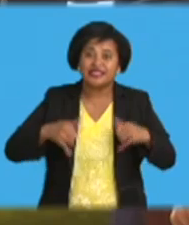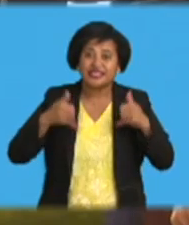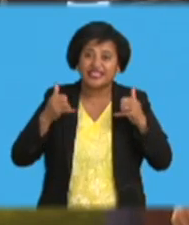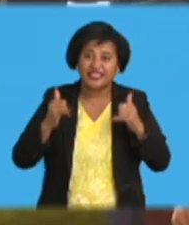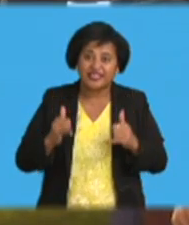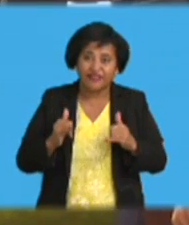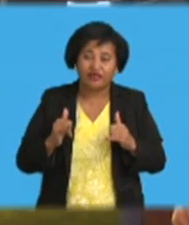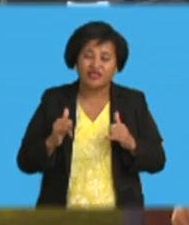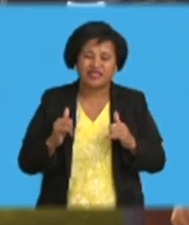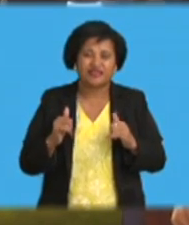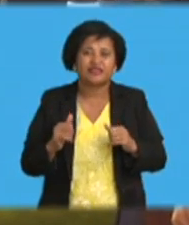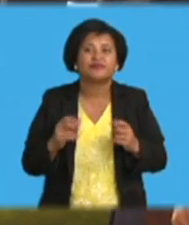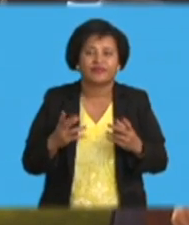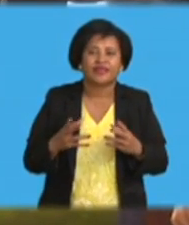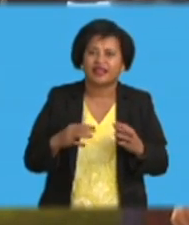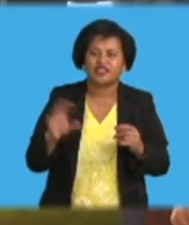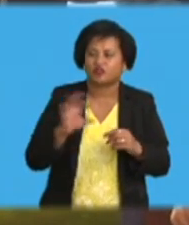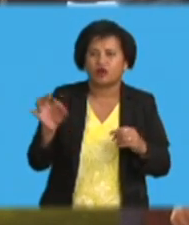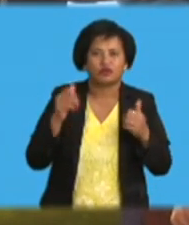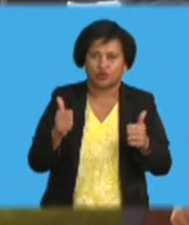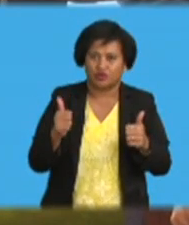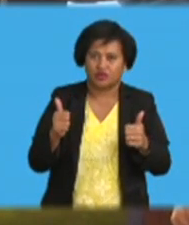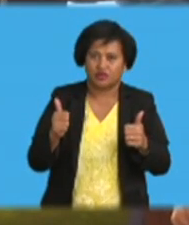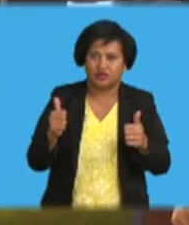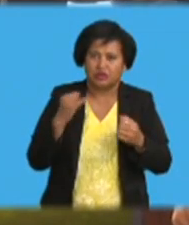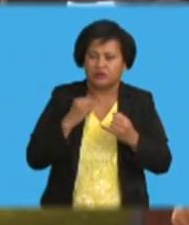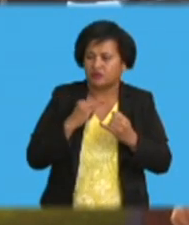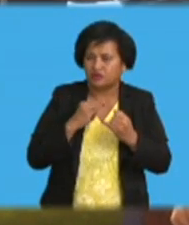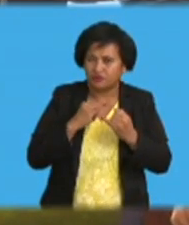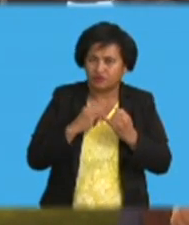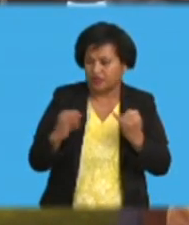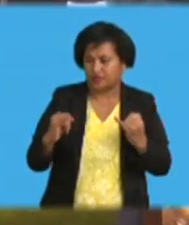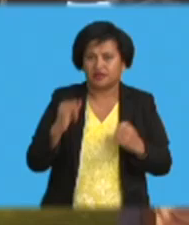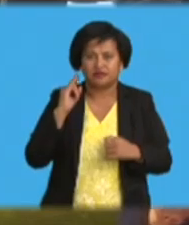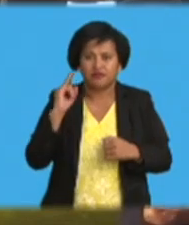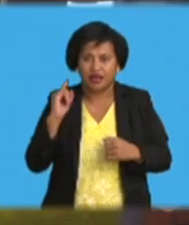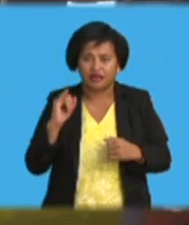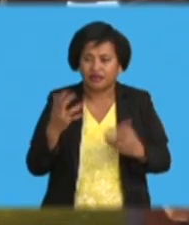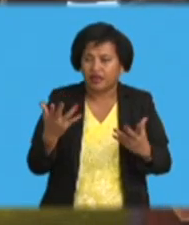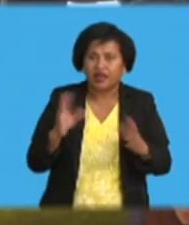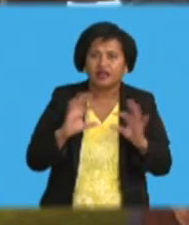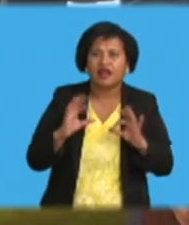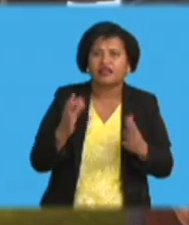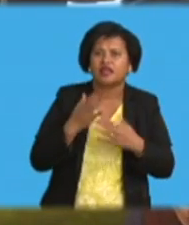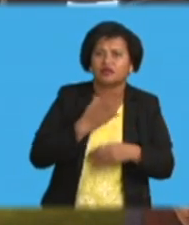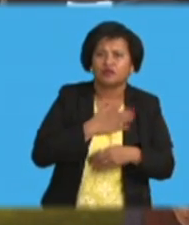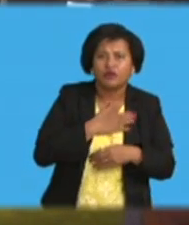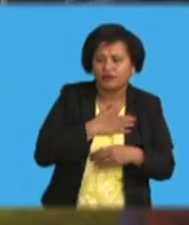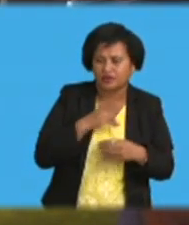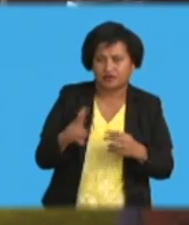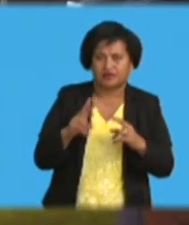pure and simple, Madam Speaker. It is vicious. It is totally at odds with the decency and compassion of the Fijian